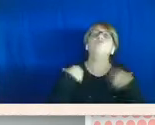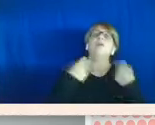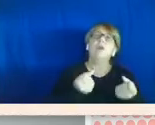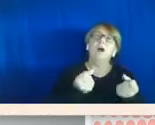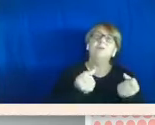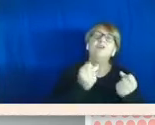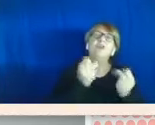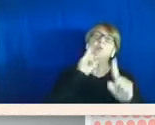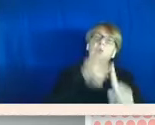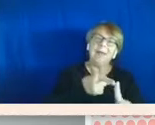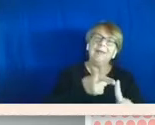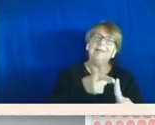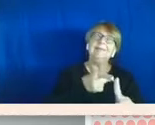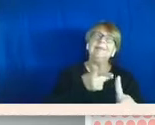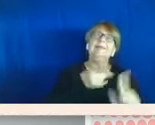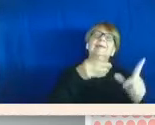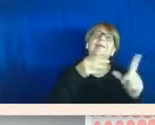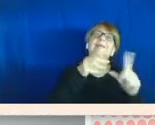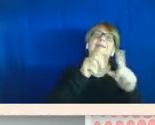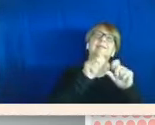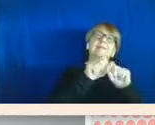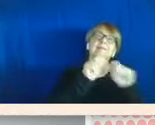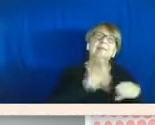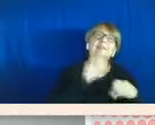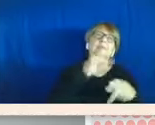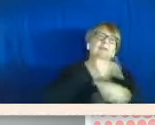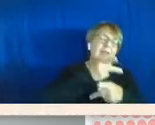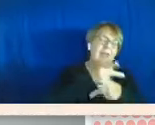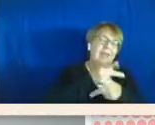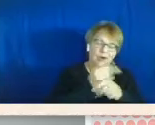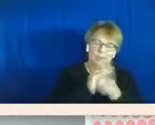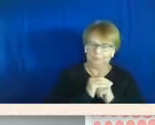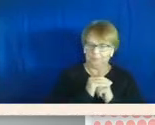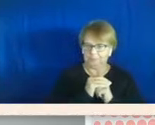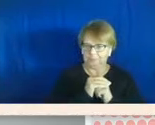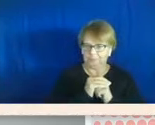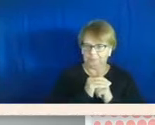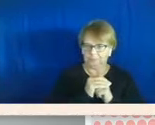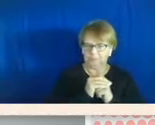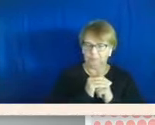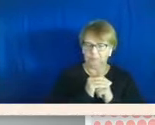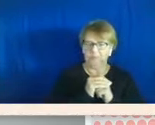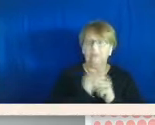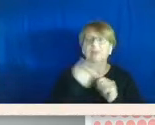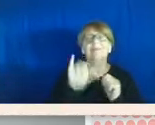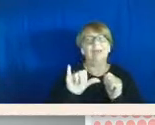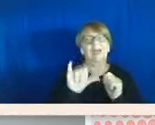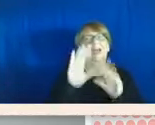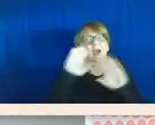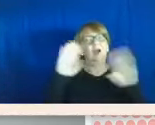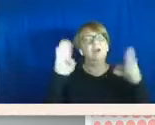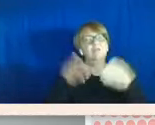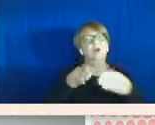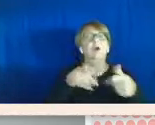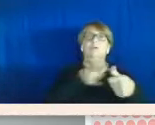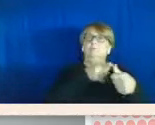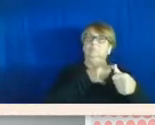Recovery Oriented System of Care, or ROSC. Now, this has been focused initially strictly